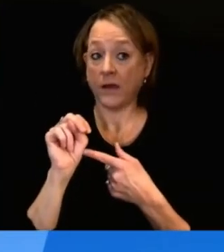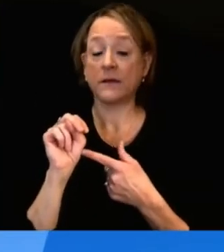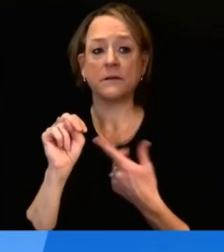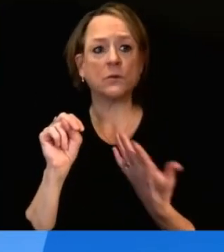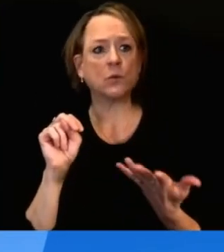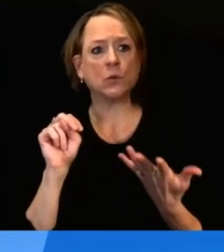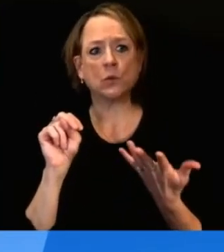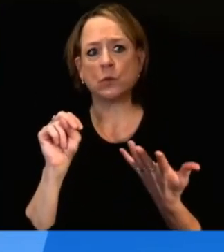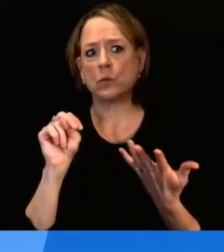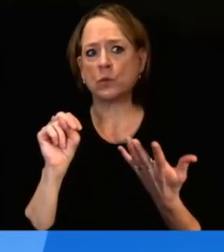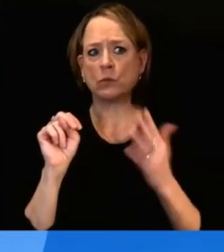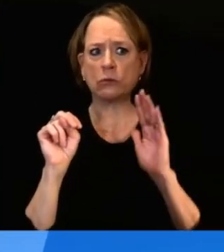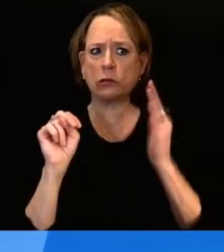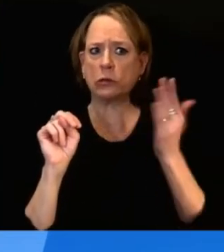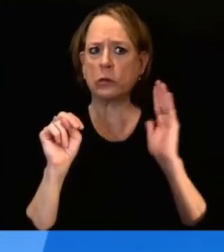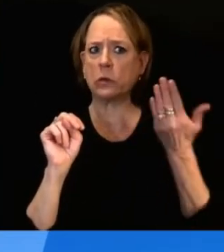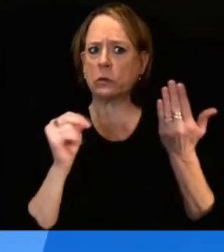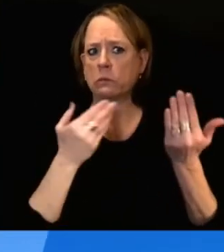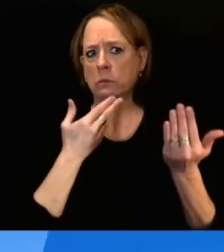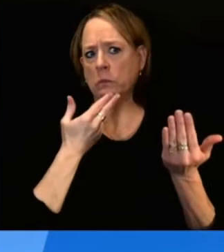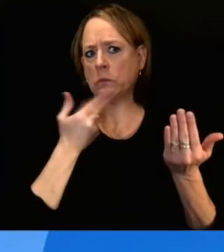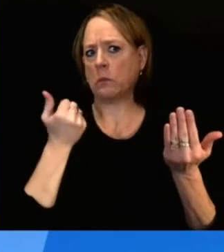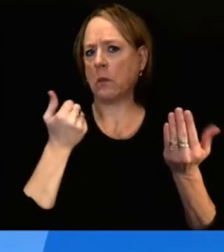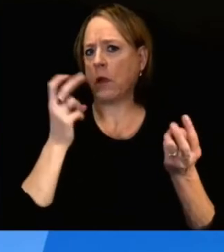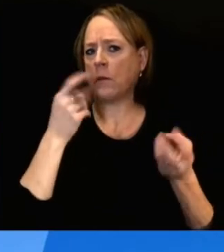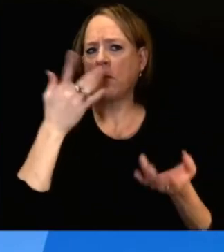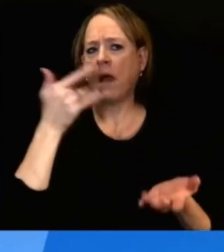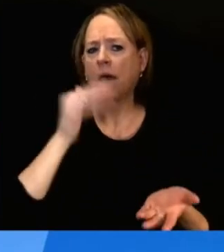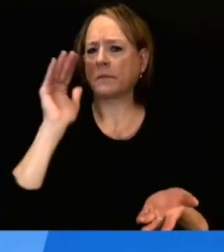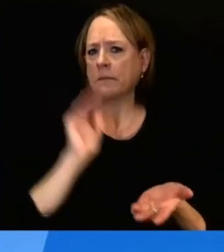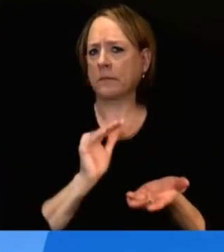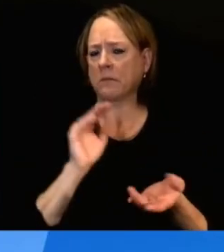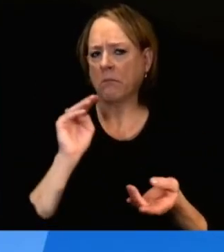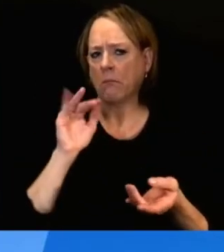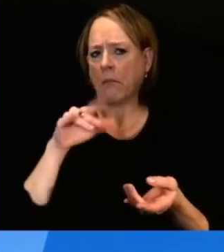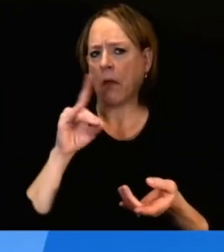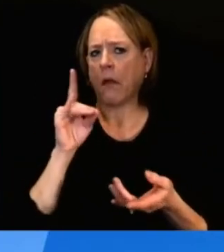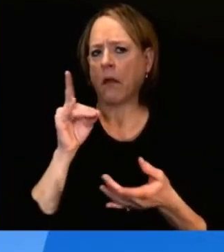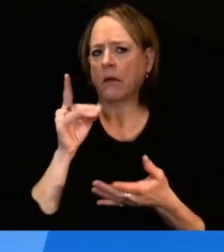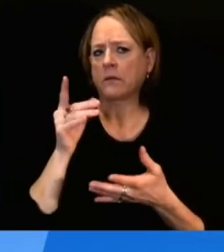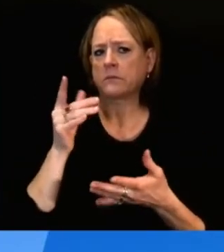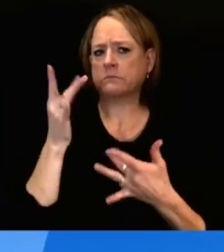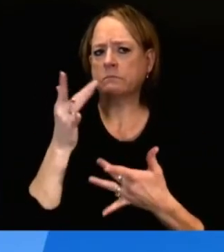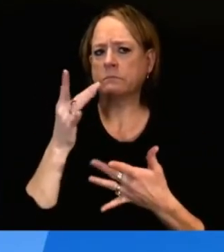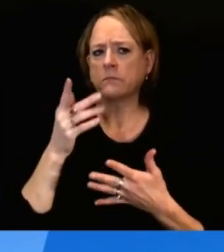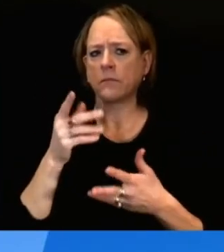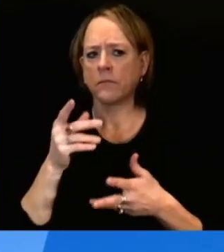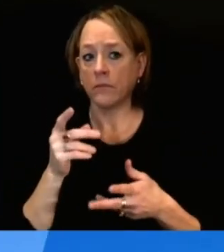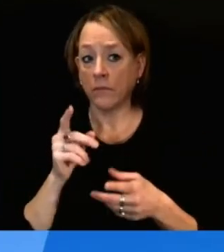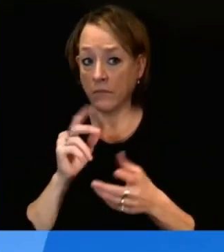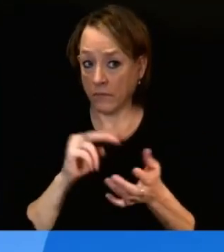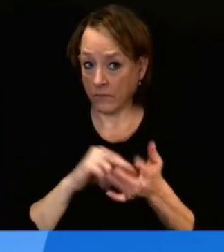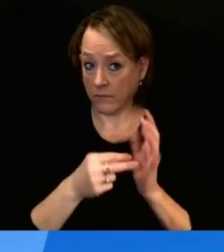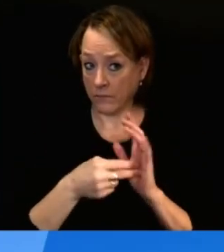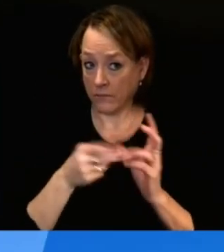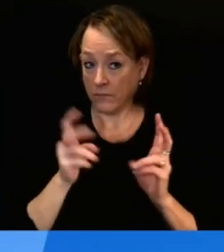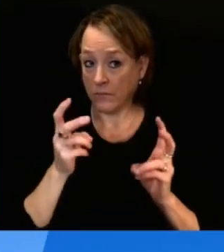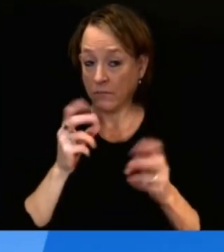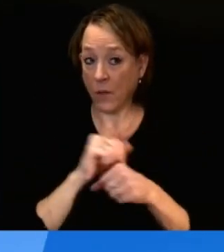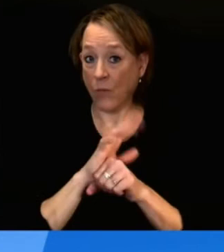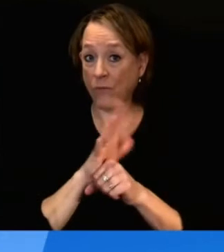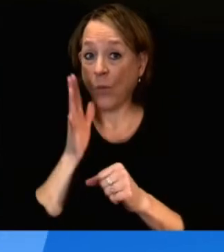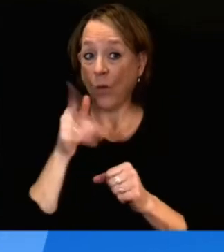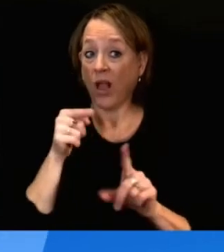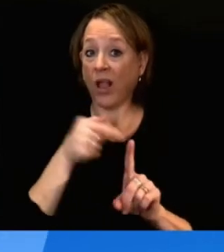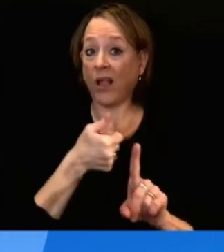mild? Is that an indication that it could be moving towards COVID becoming a more traditional endemic virus in the